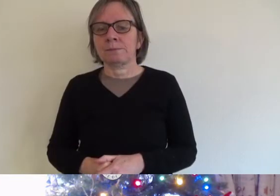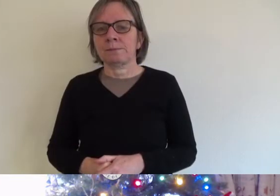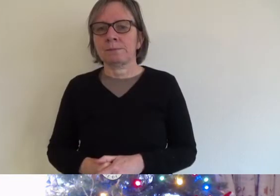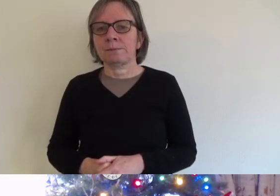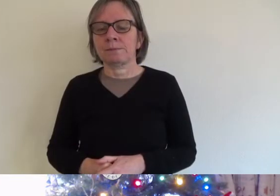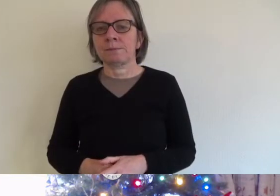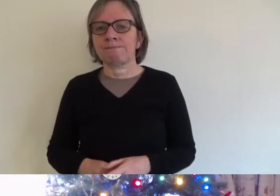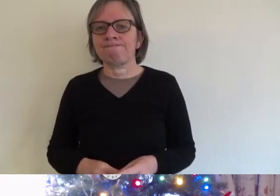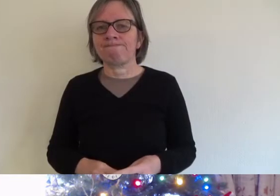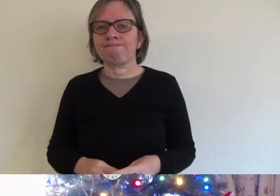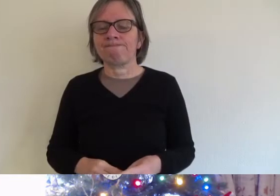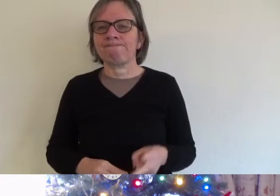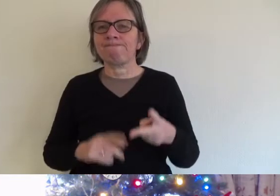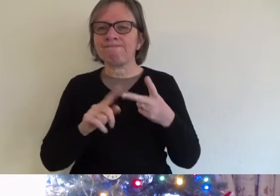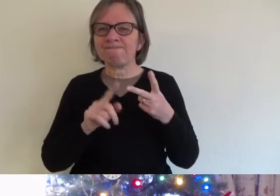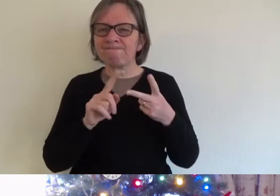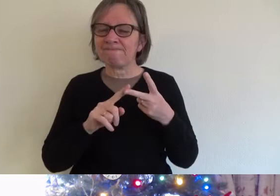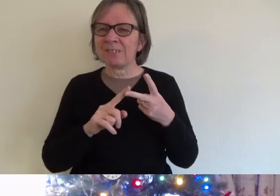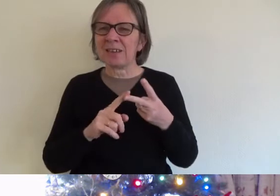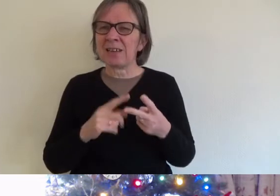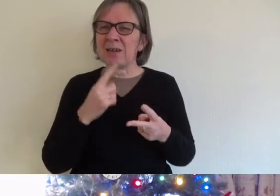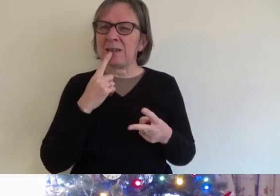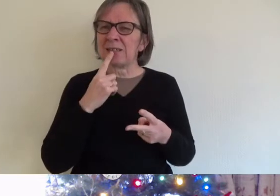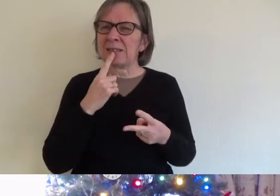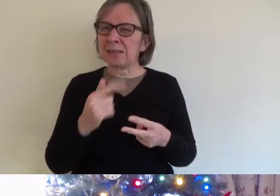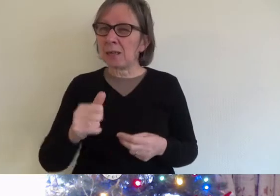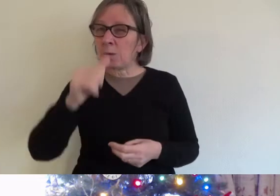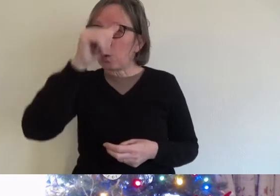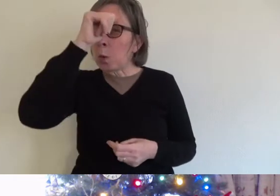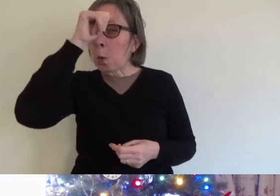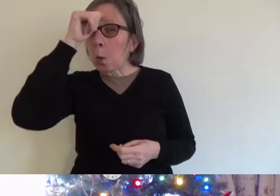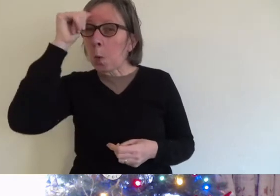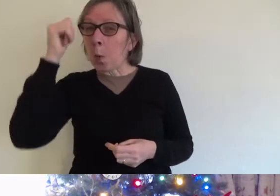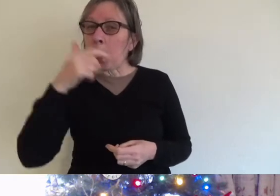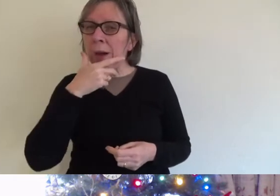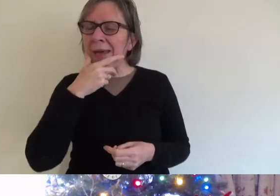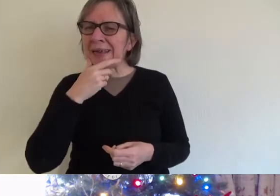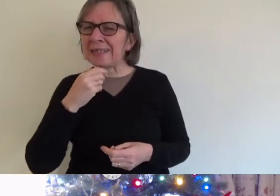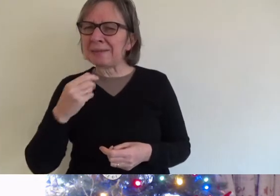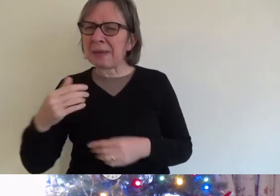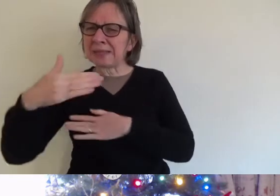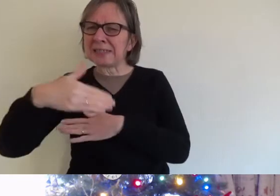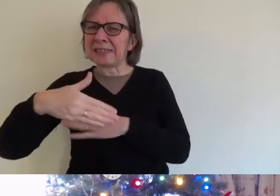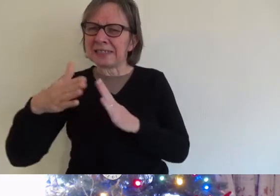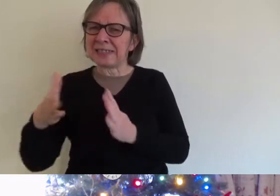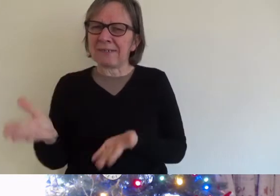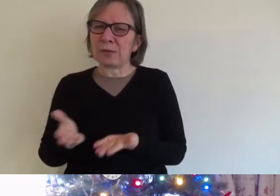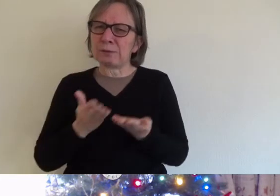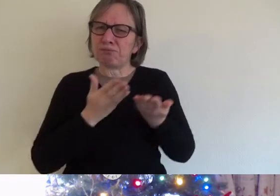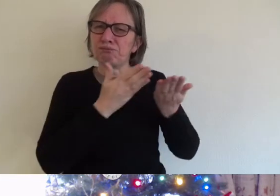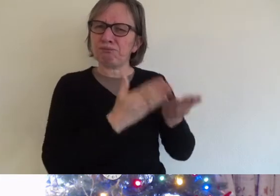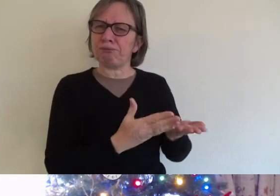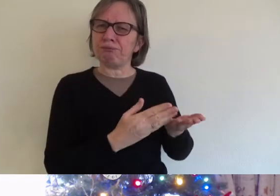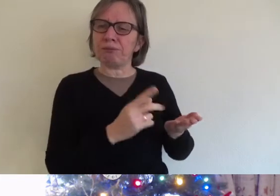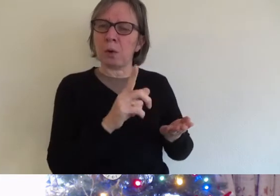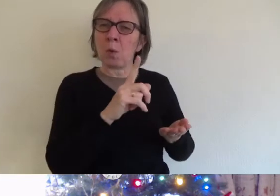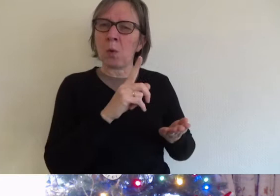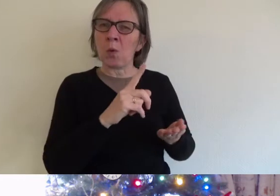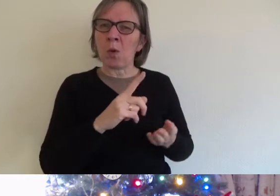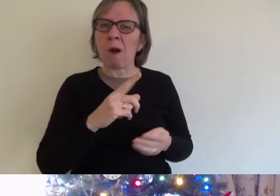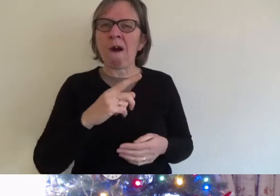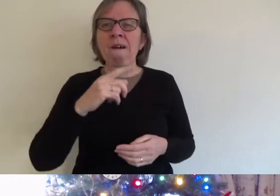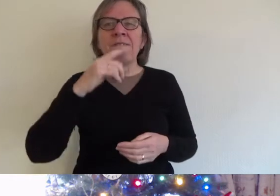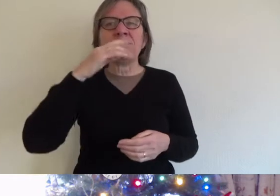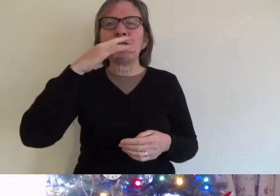that song that we just sung says, wise men bring their gifts before him, frankincense and myrrh